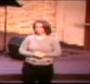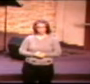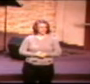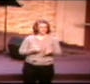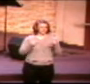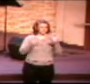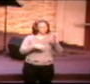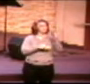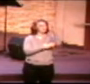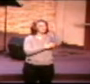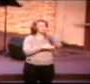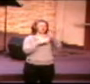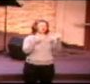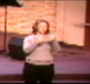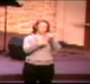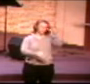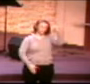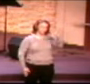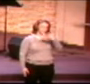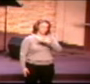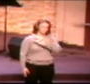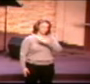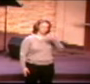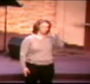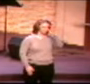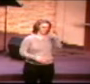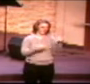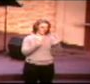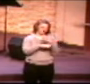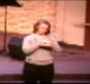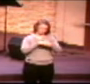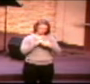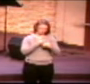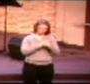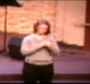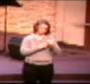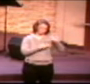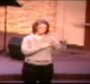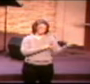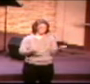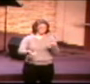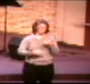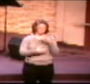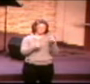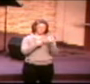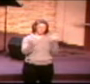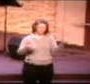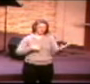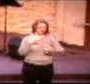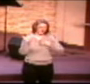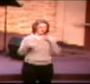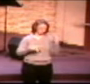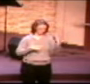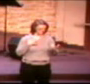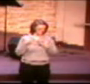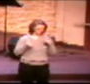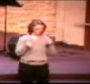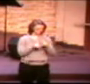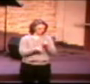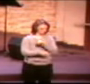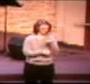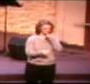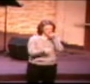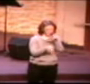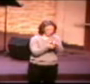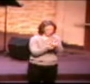May the God of all grace and the God of all comfort bring you great joy as you have